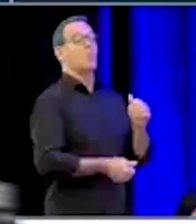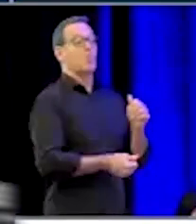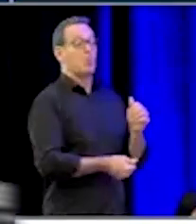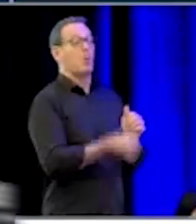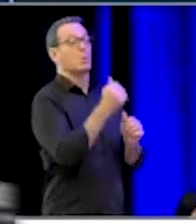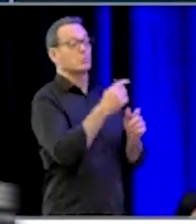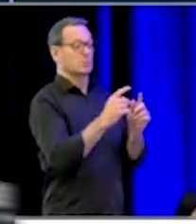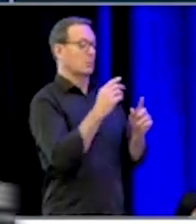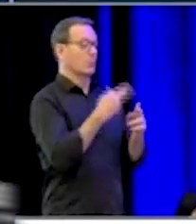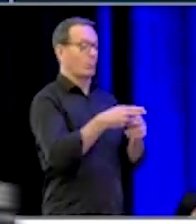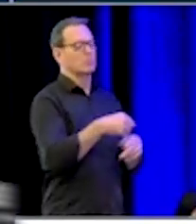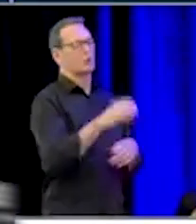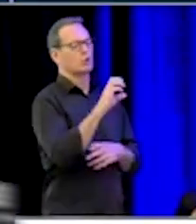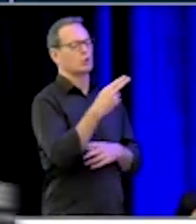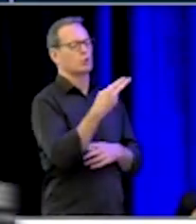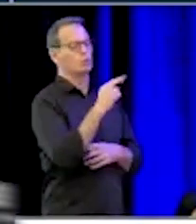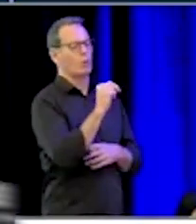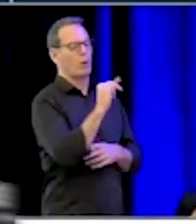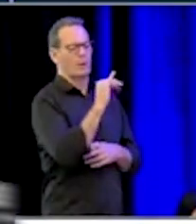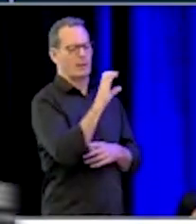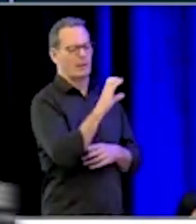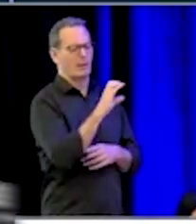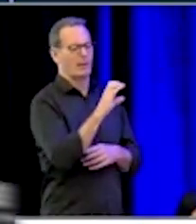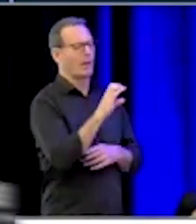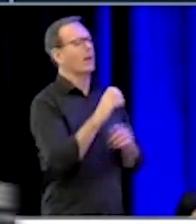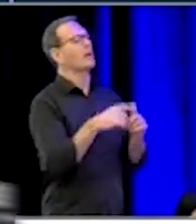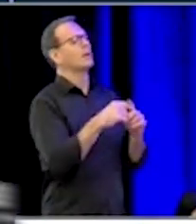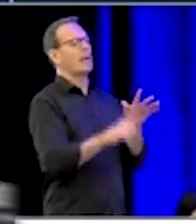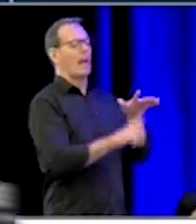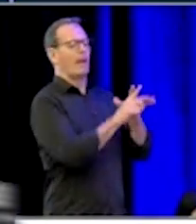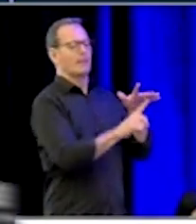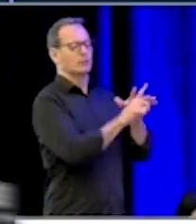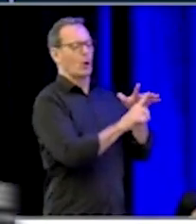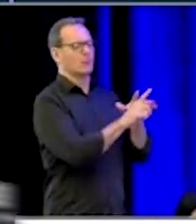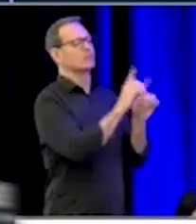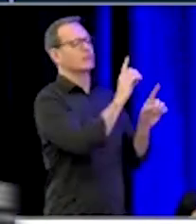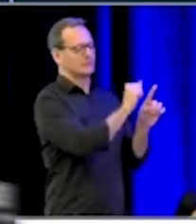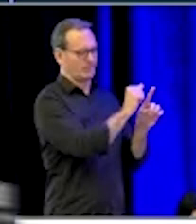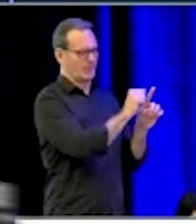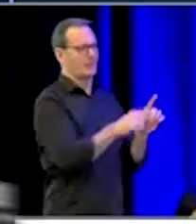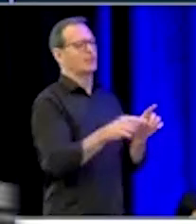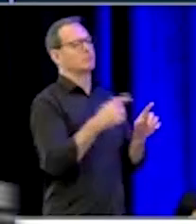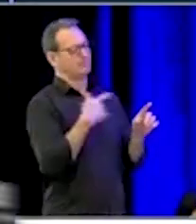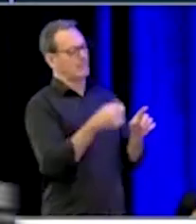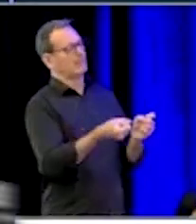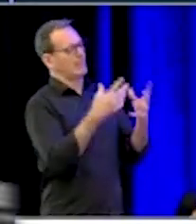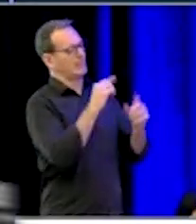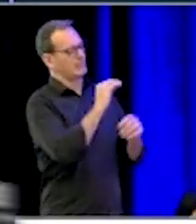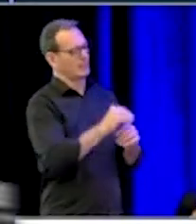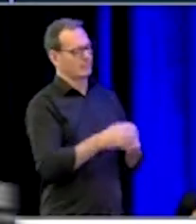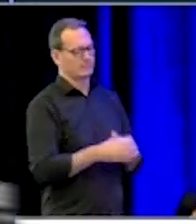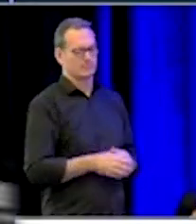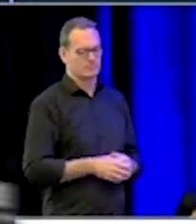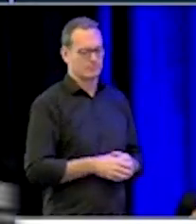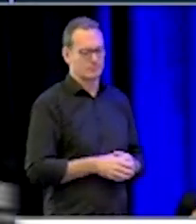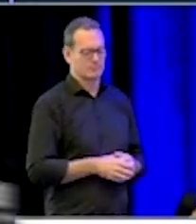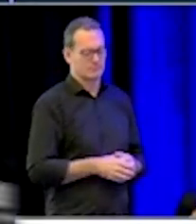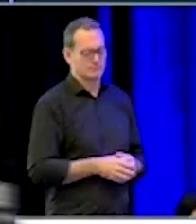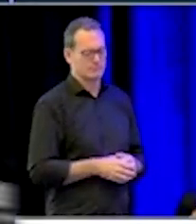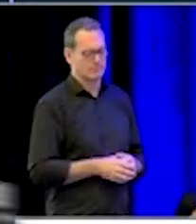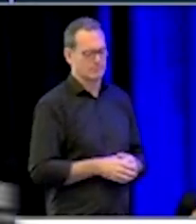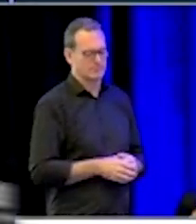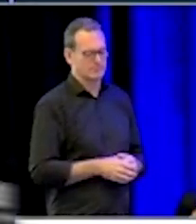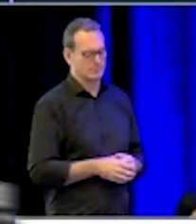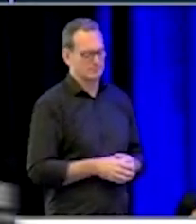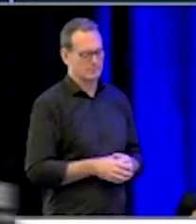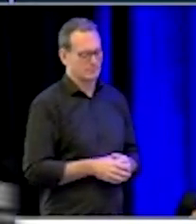nearly 25% reported an episodic disability. We see here in the figure a varied mixed bag